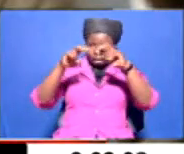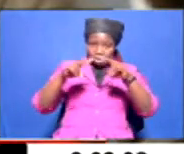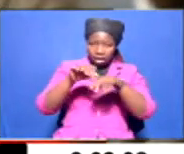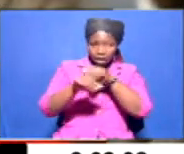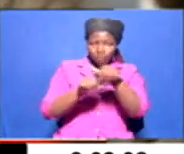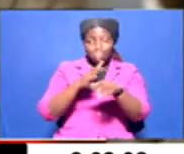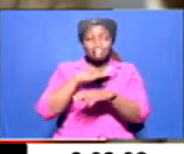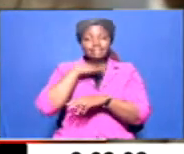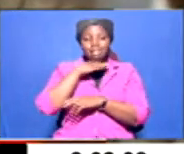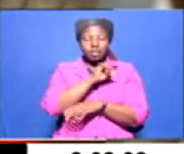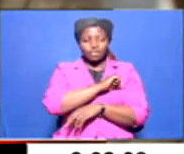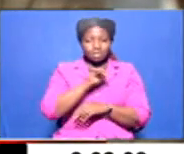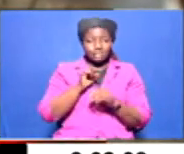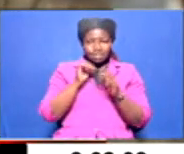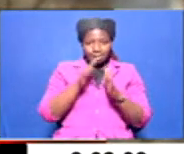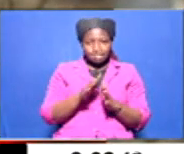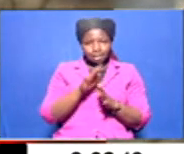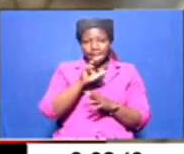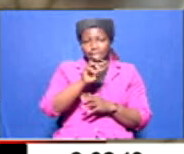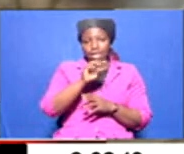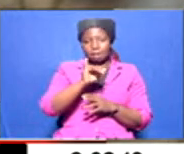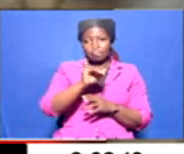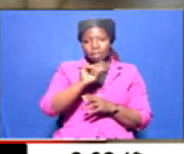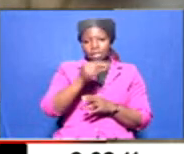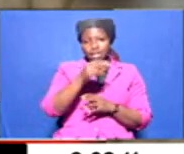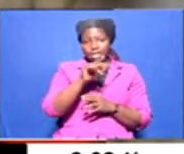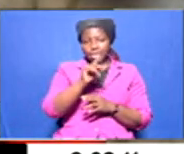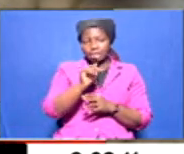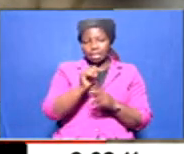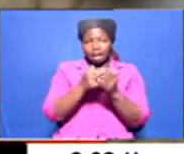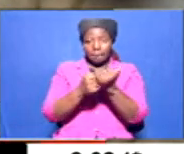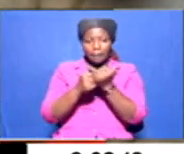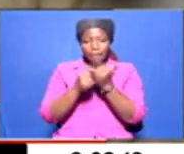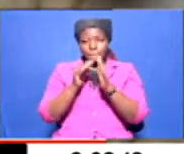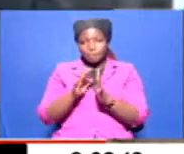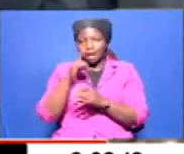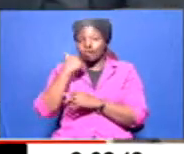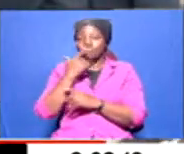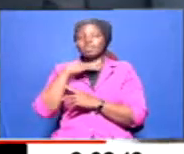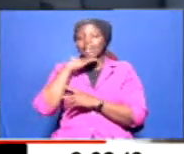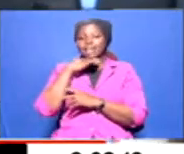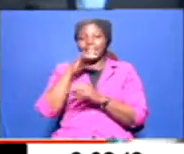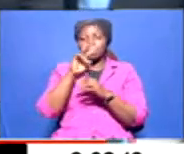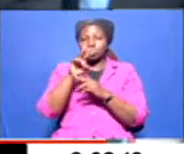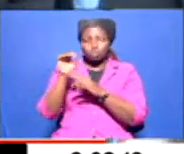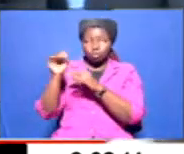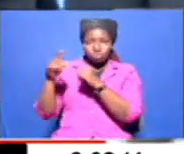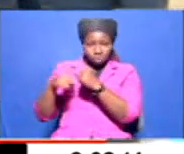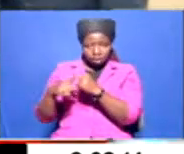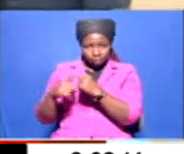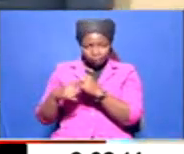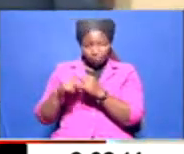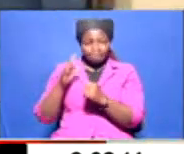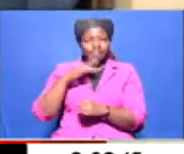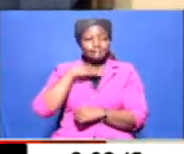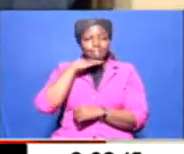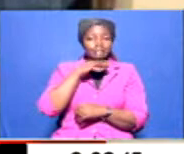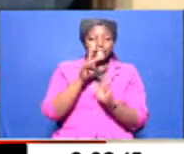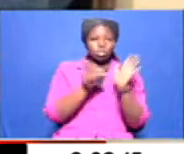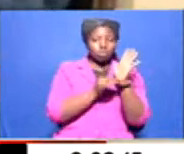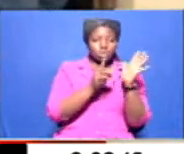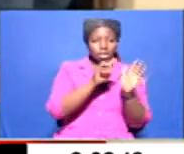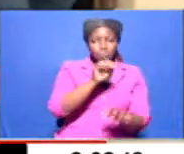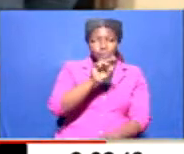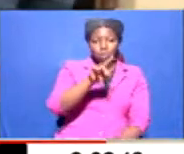of Senator Mithi Kalinturi's co-partner, who passed on in 2006. The late Dr. Maure was found dead in